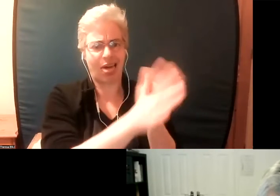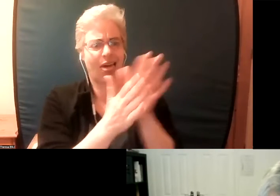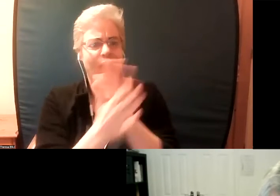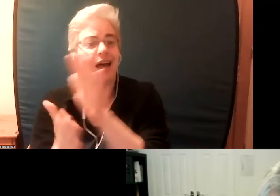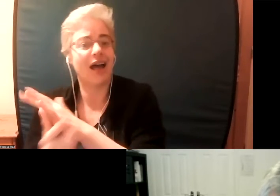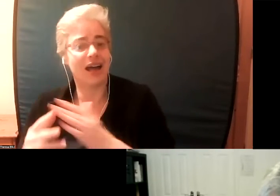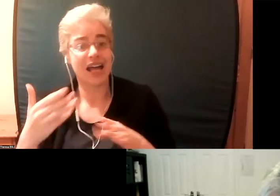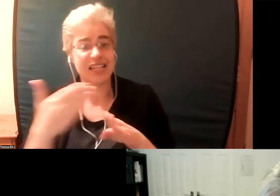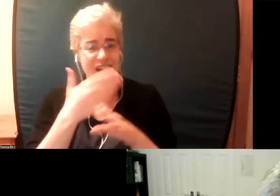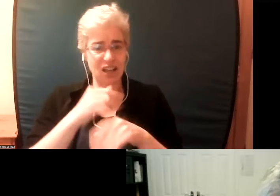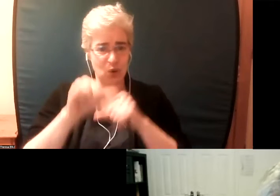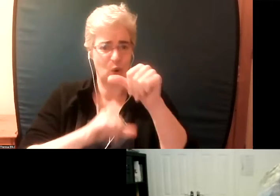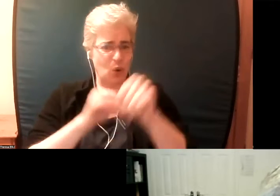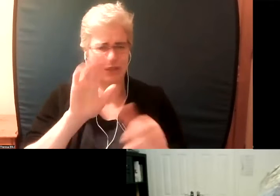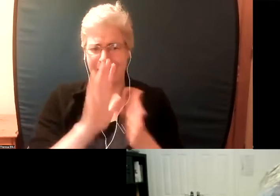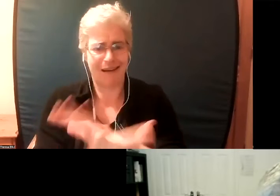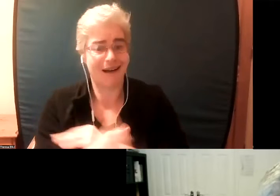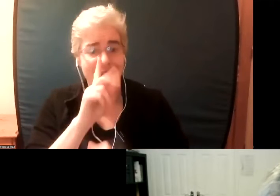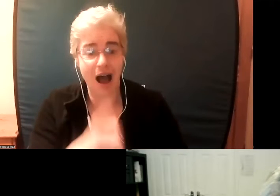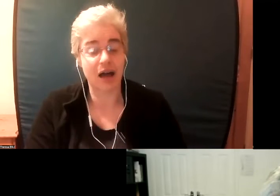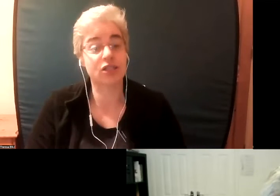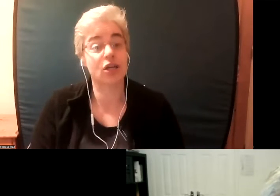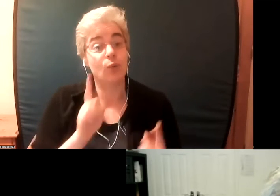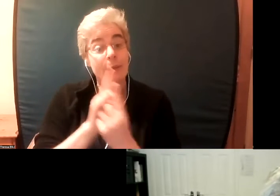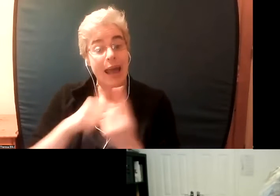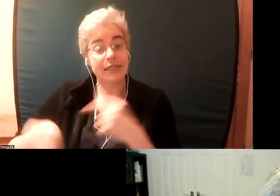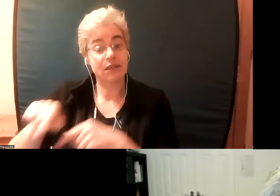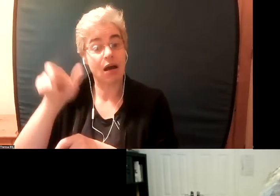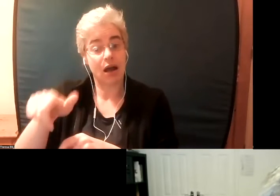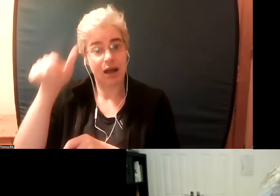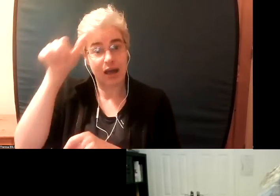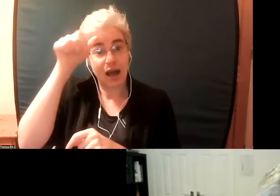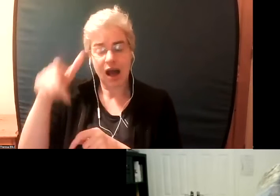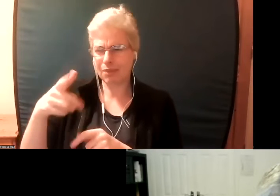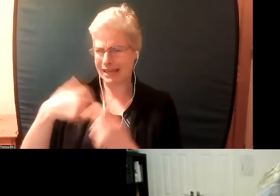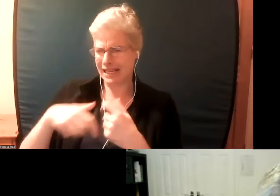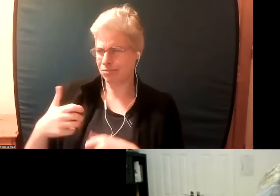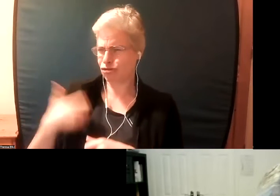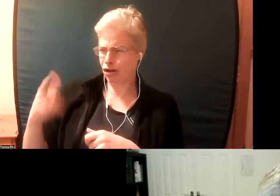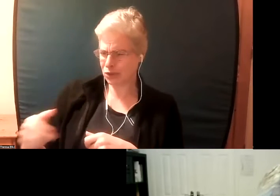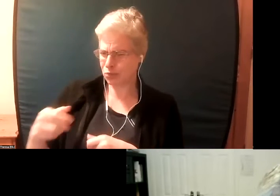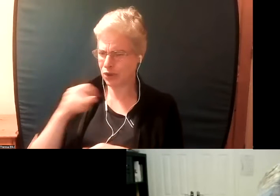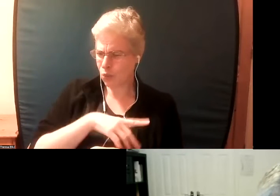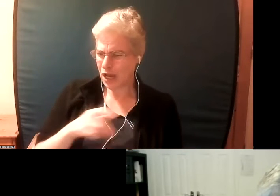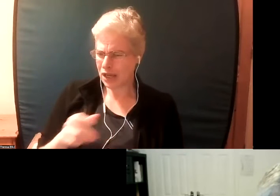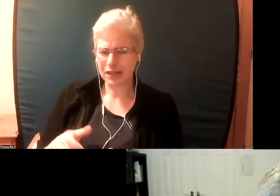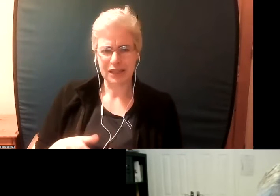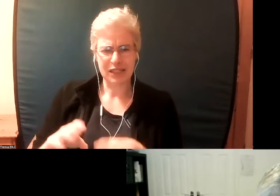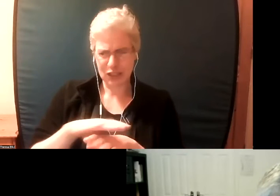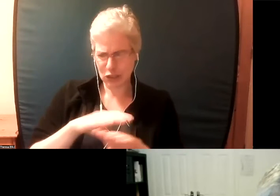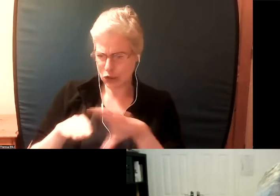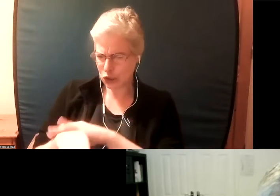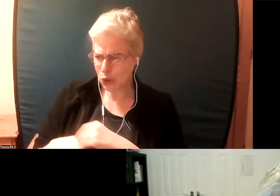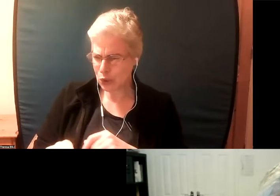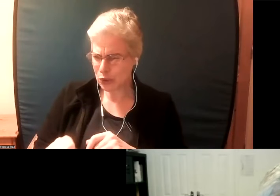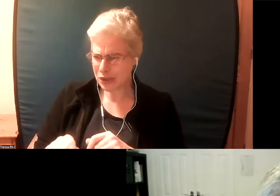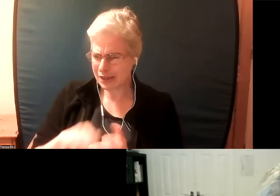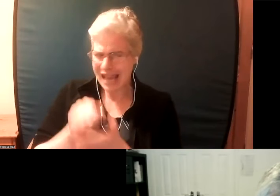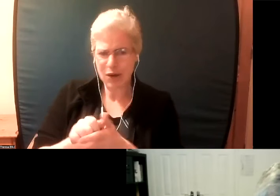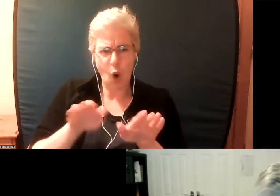task. We went round and met with her, and she said, you know, I just get cross with him. Why can't he put his shoes in